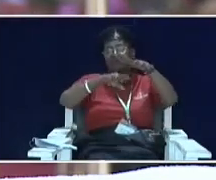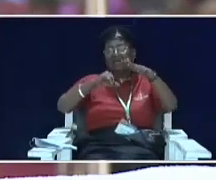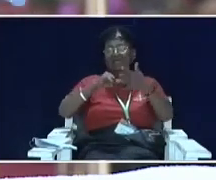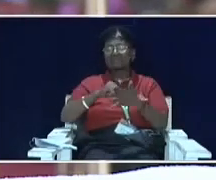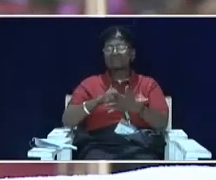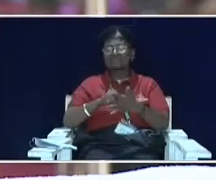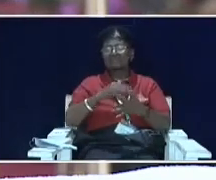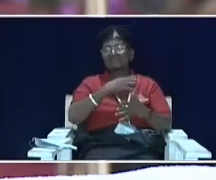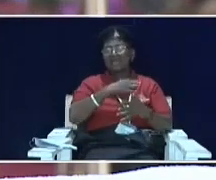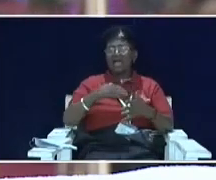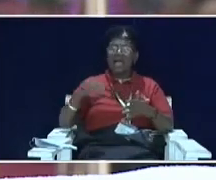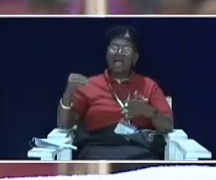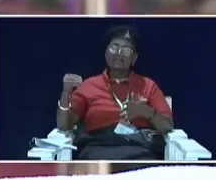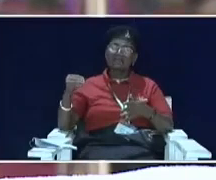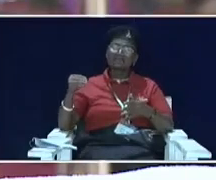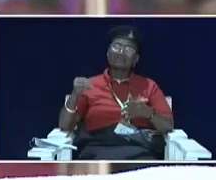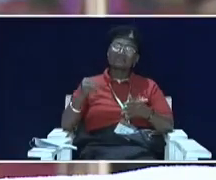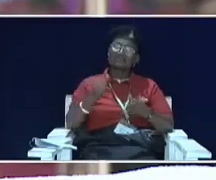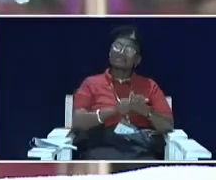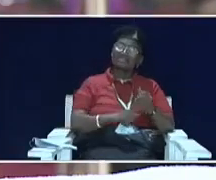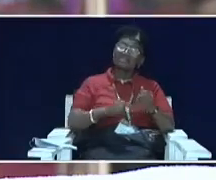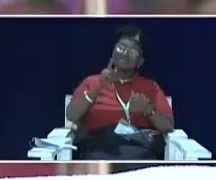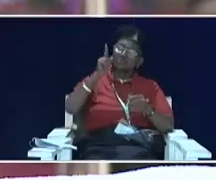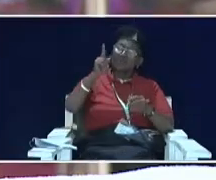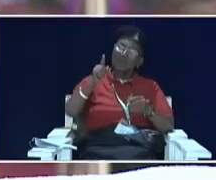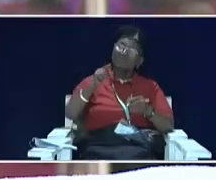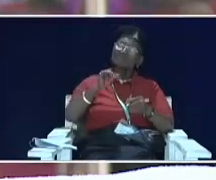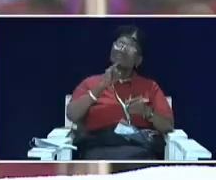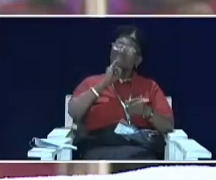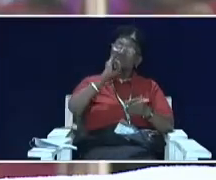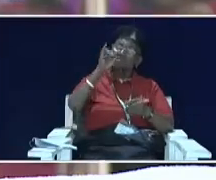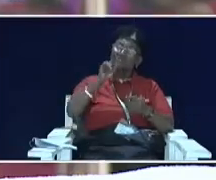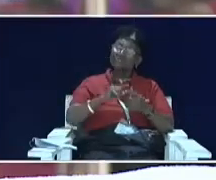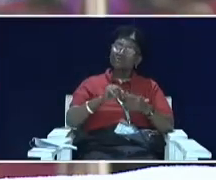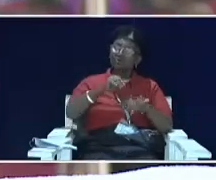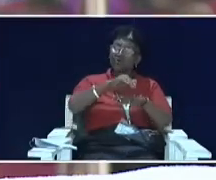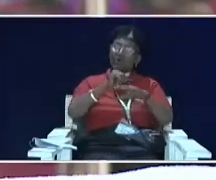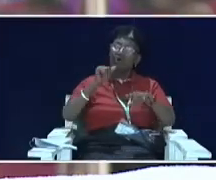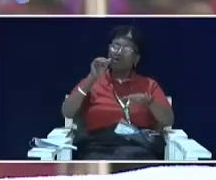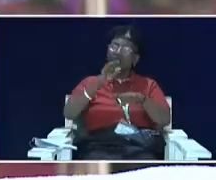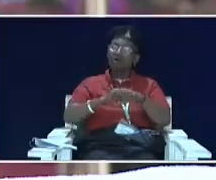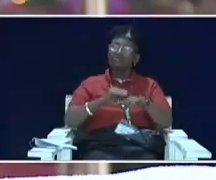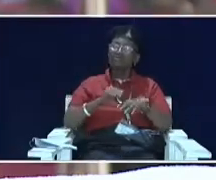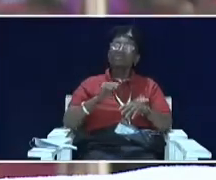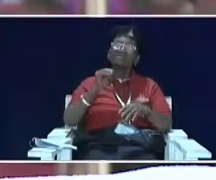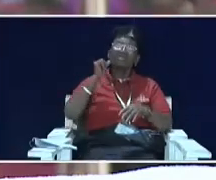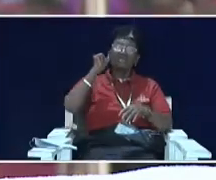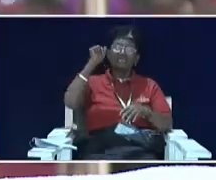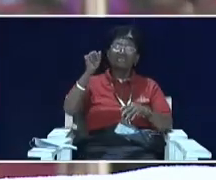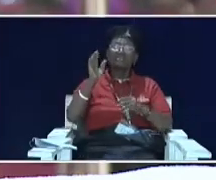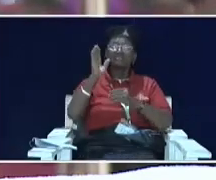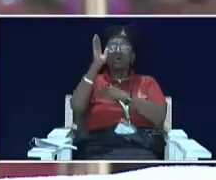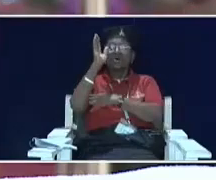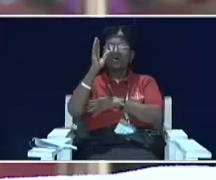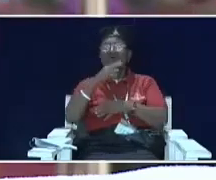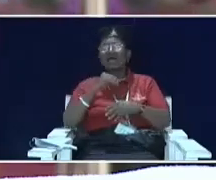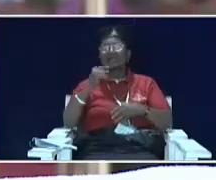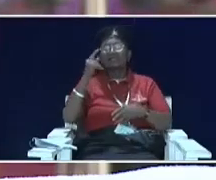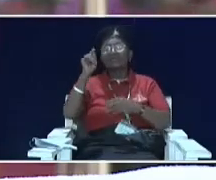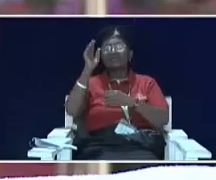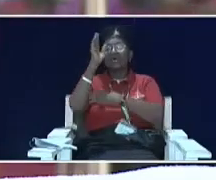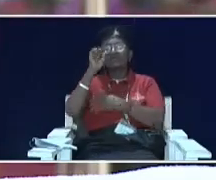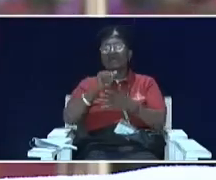And each one was to call on his God, and the God that answered by fire is to be God.